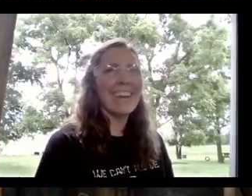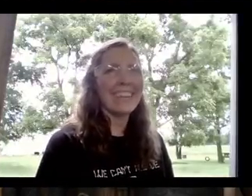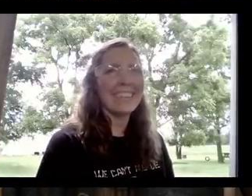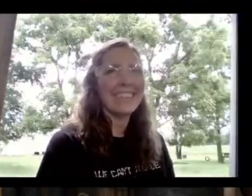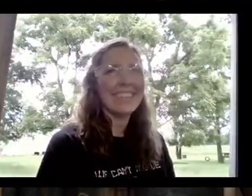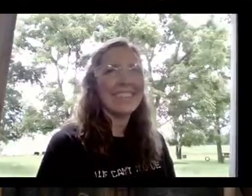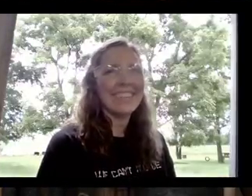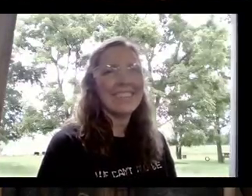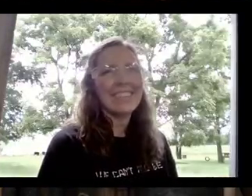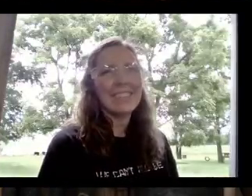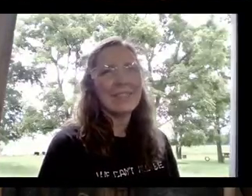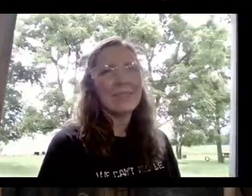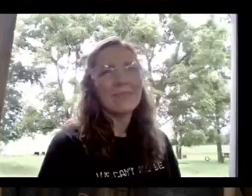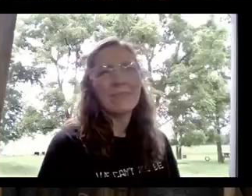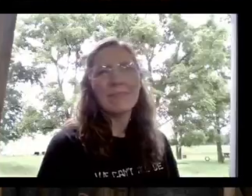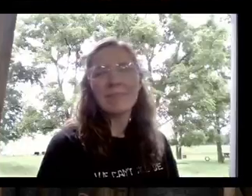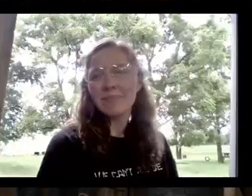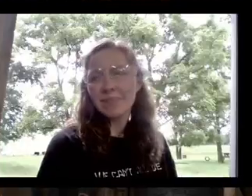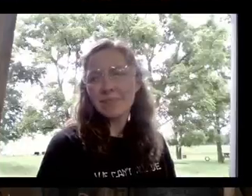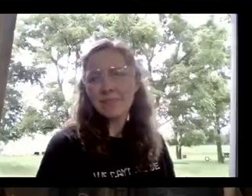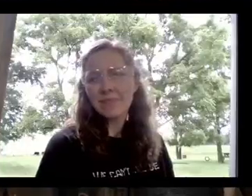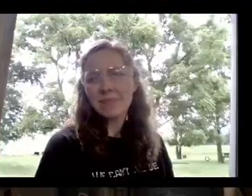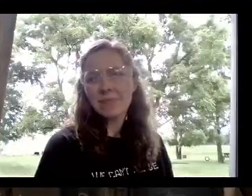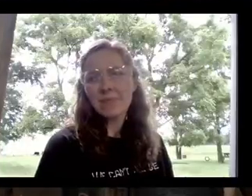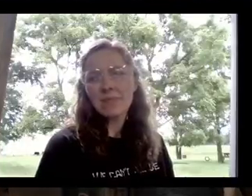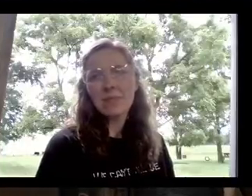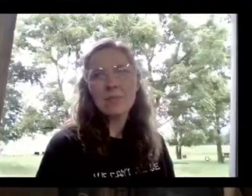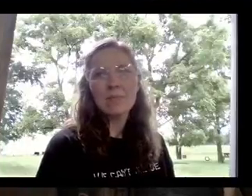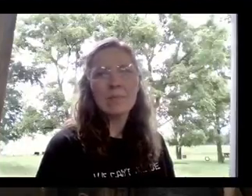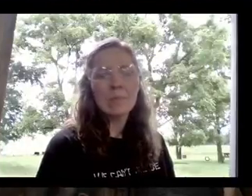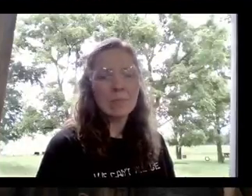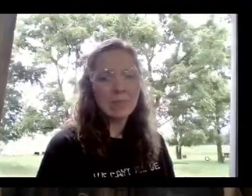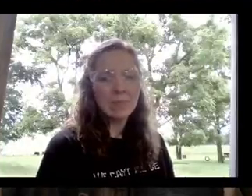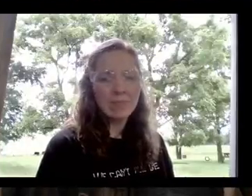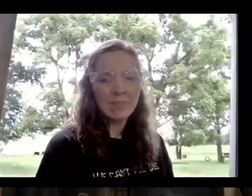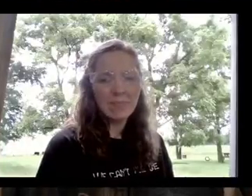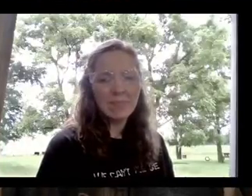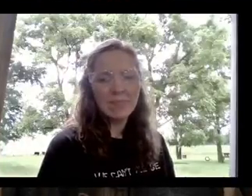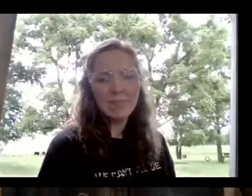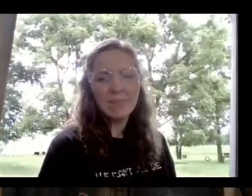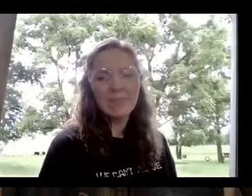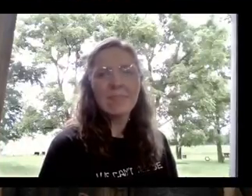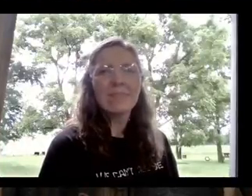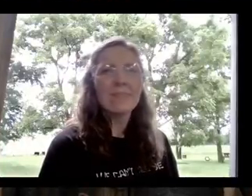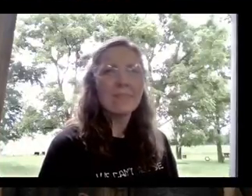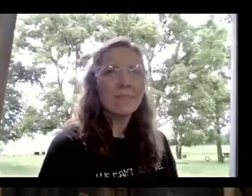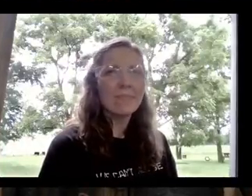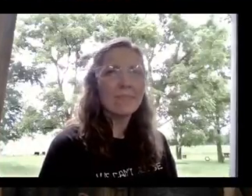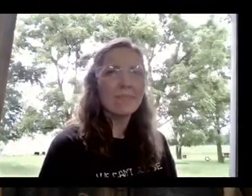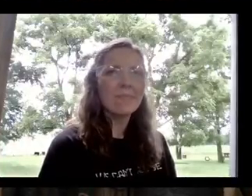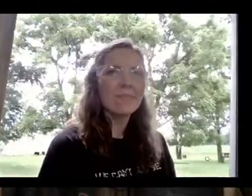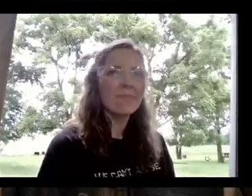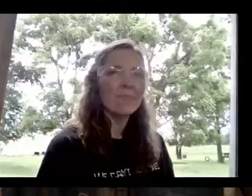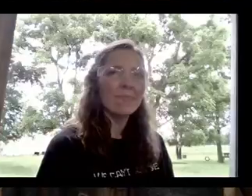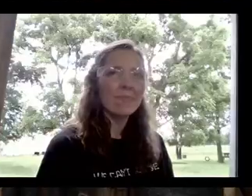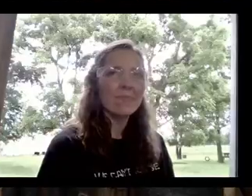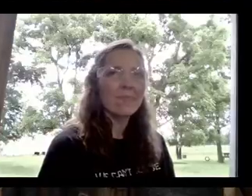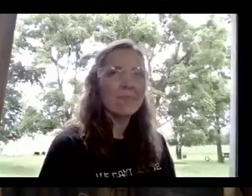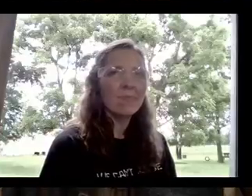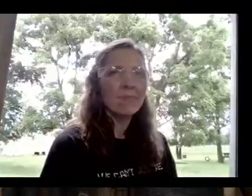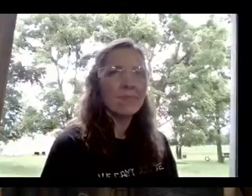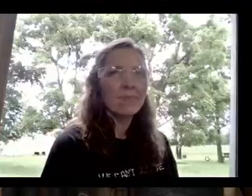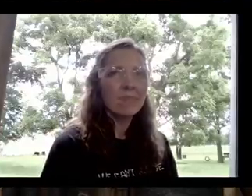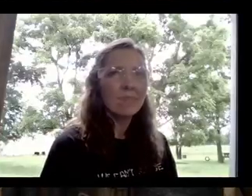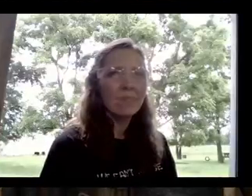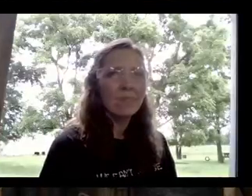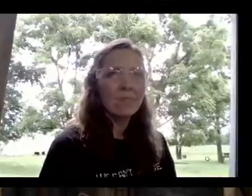To kind of tear that down. But just doing that whole process of doing the faggot weld shows you that you can take small